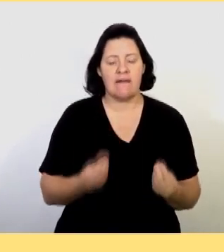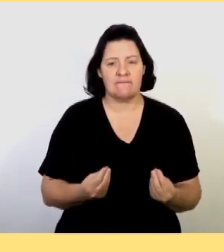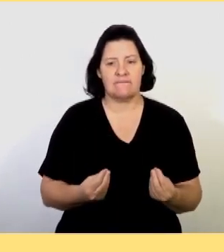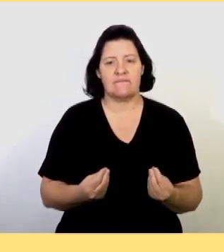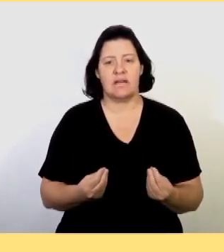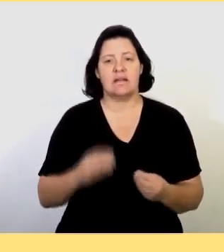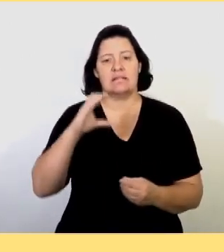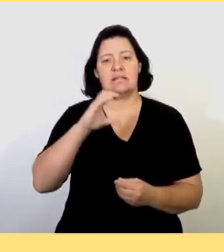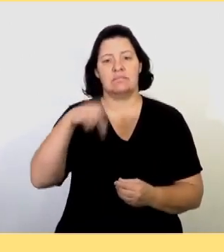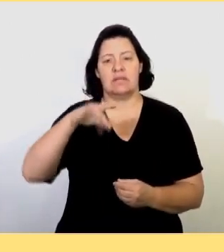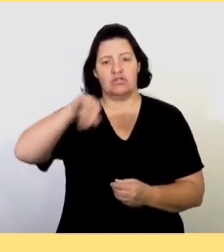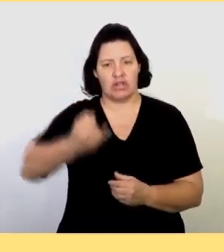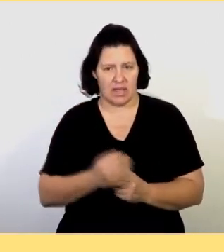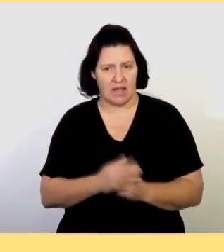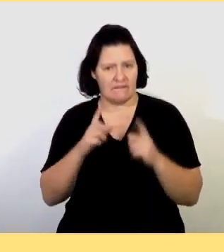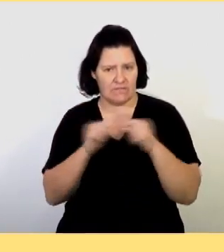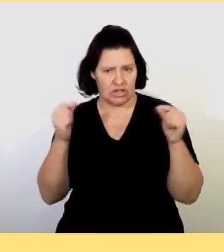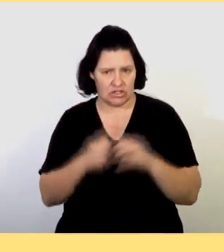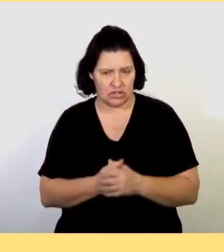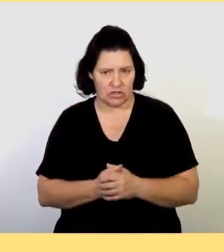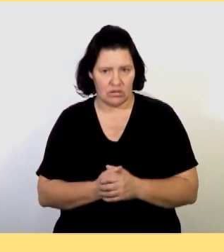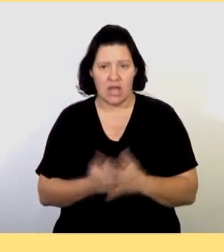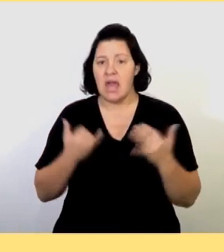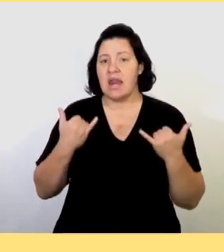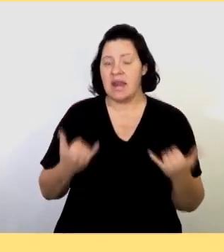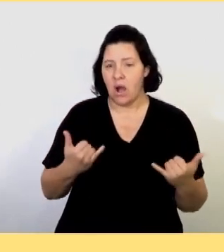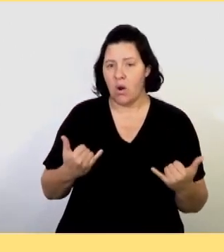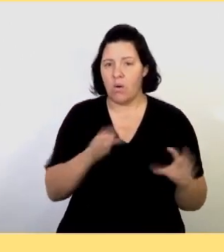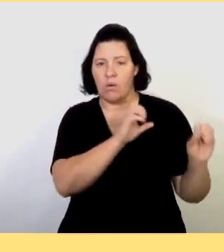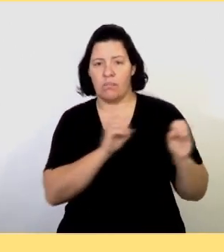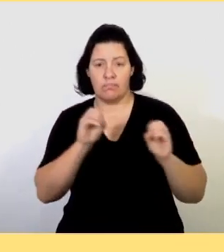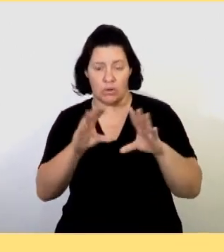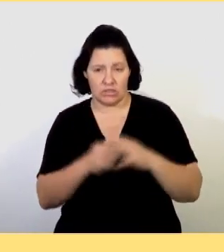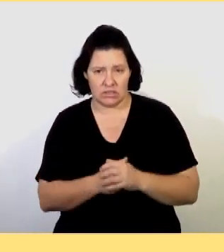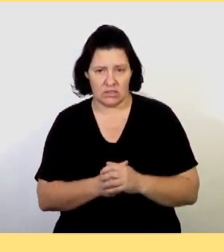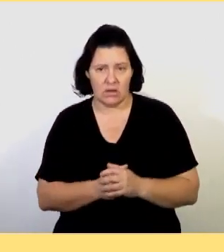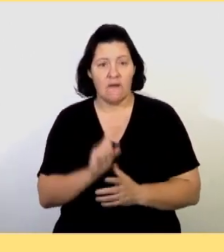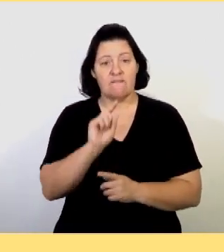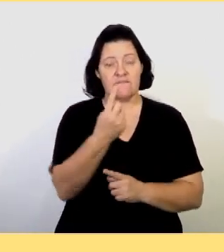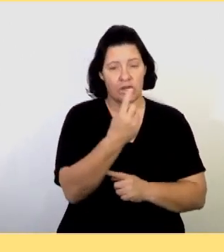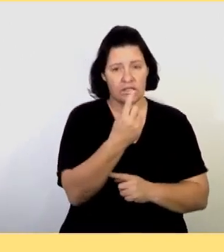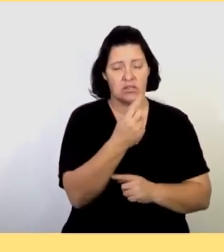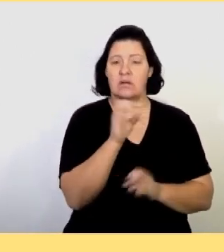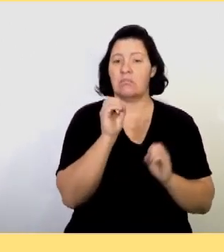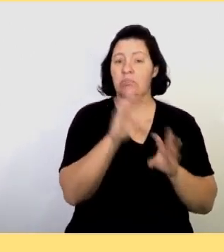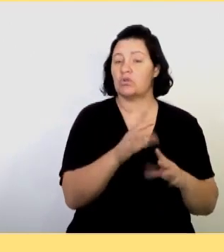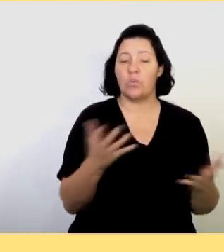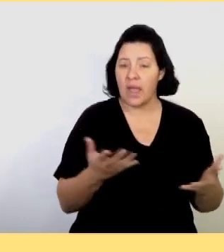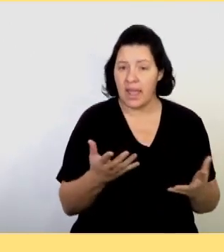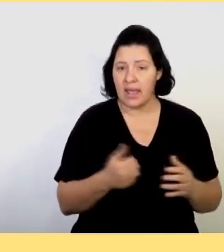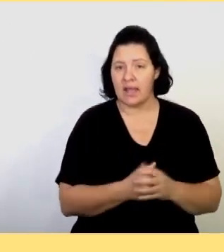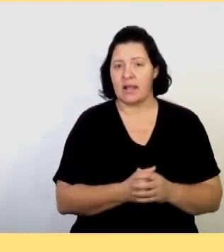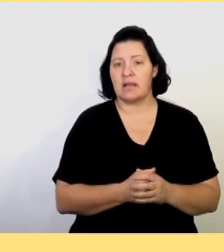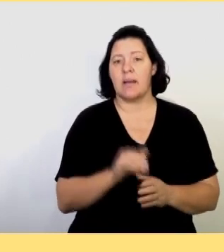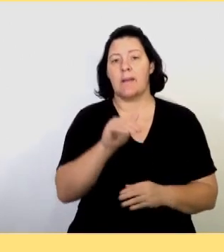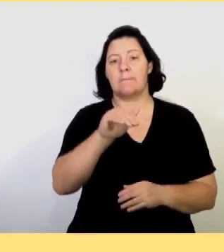have our CPJ already completed. So we are now going to post, okay? The first one we're going to post to